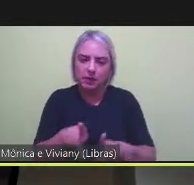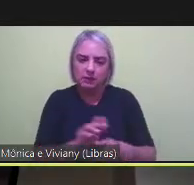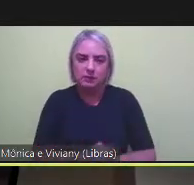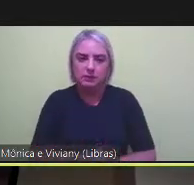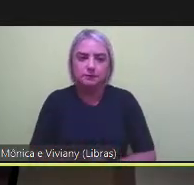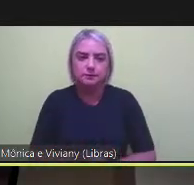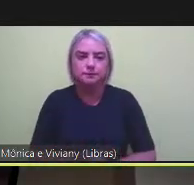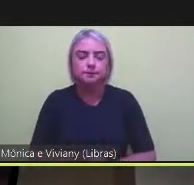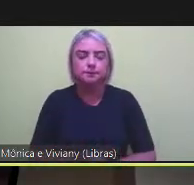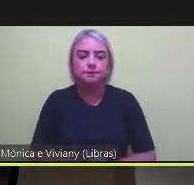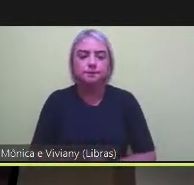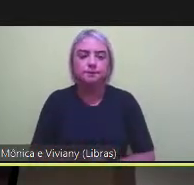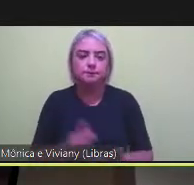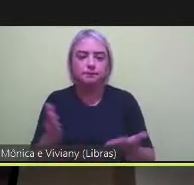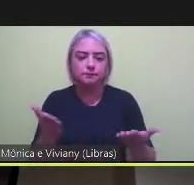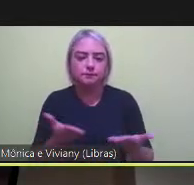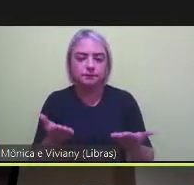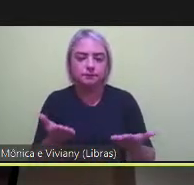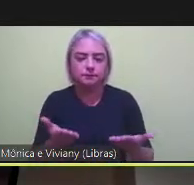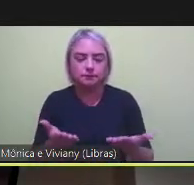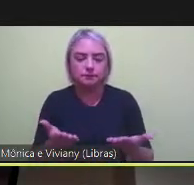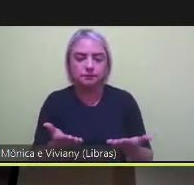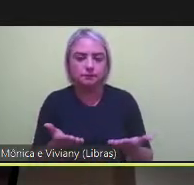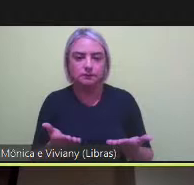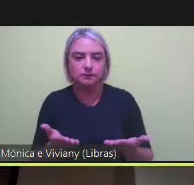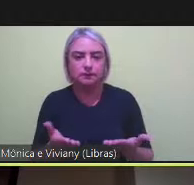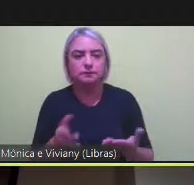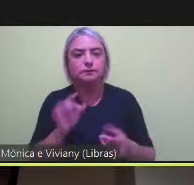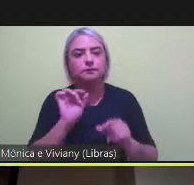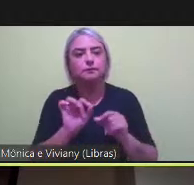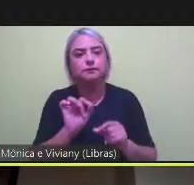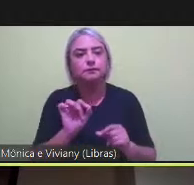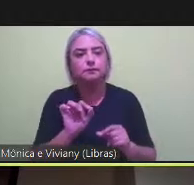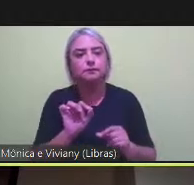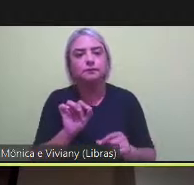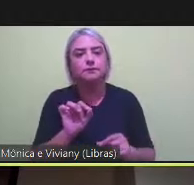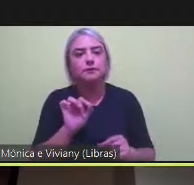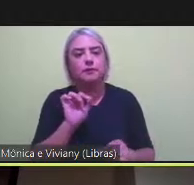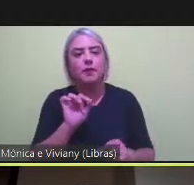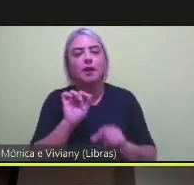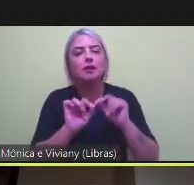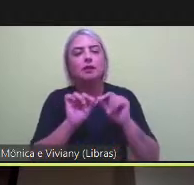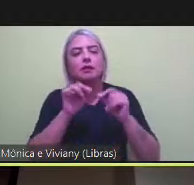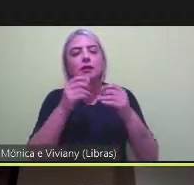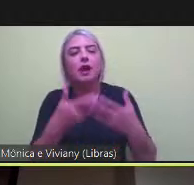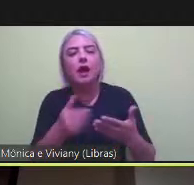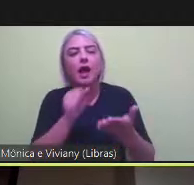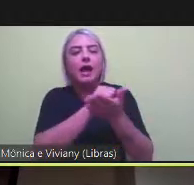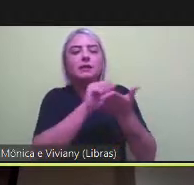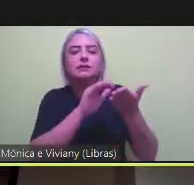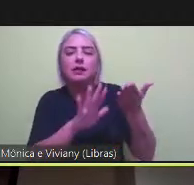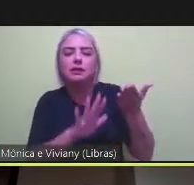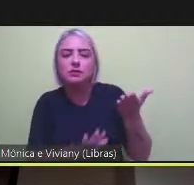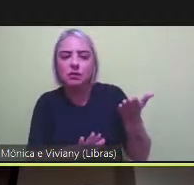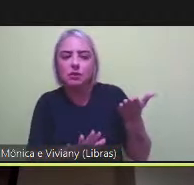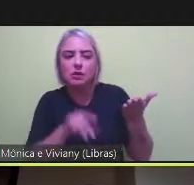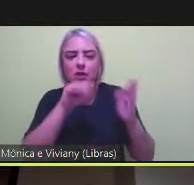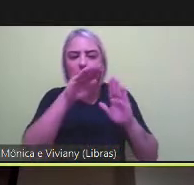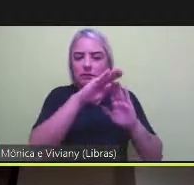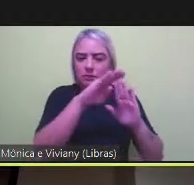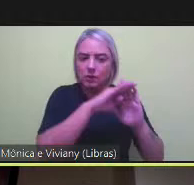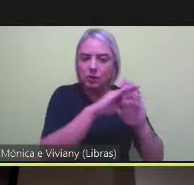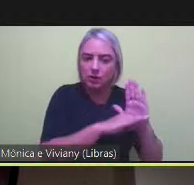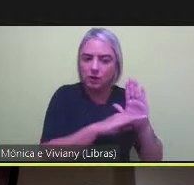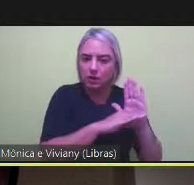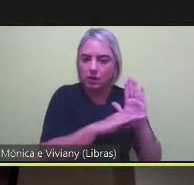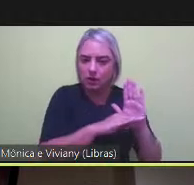population. Passing now to what is the options and